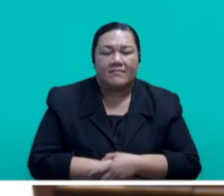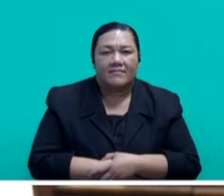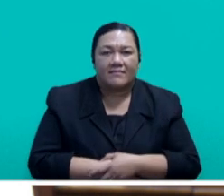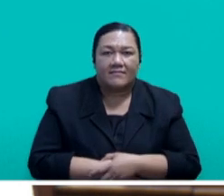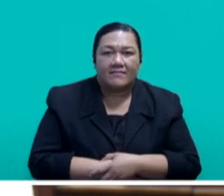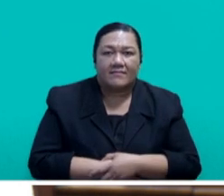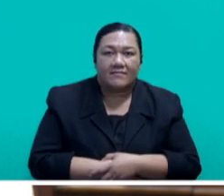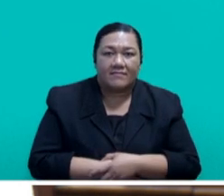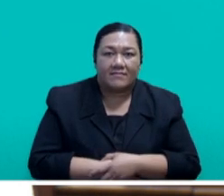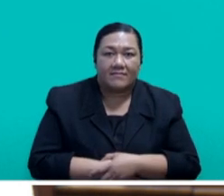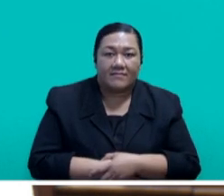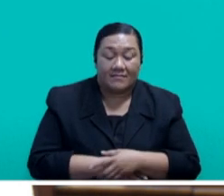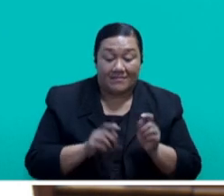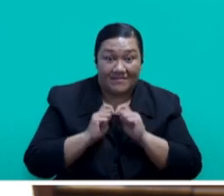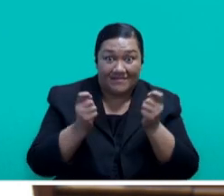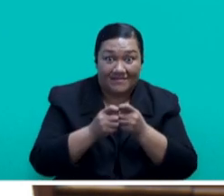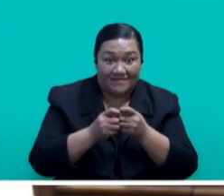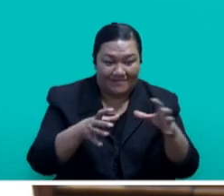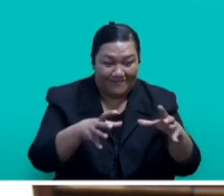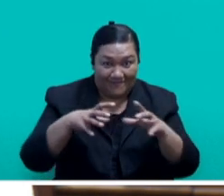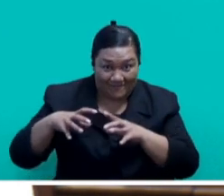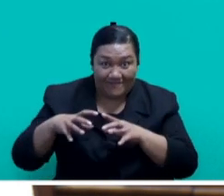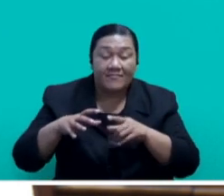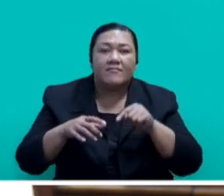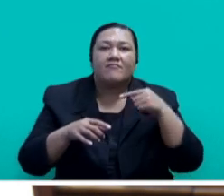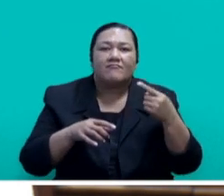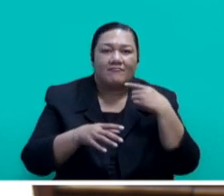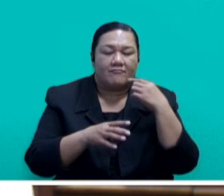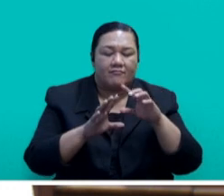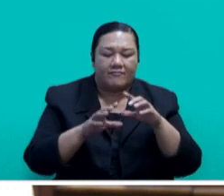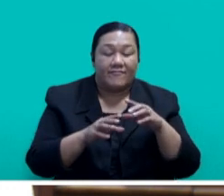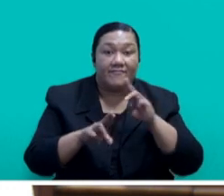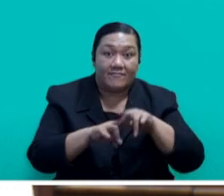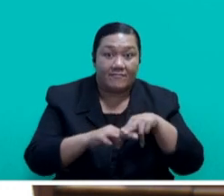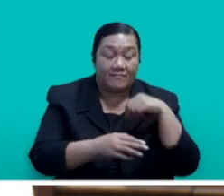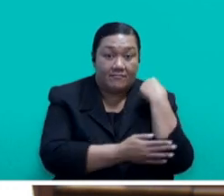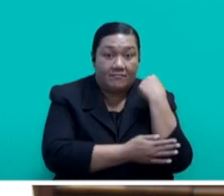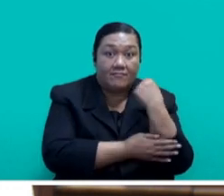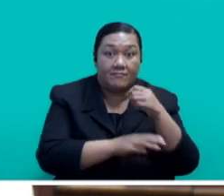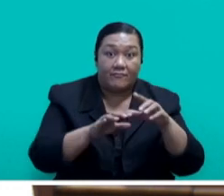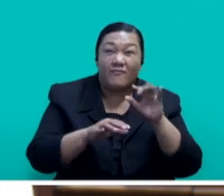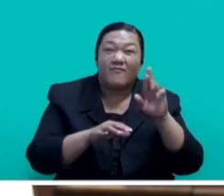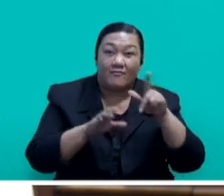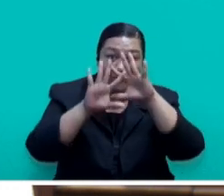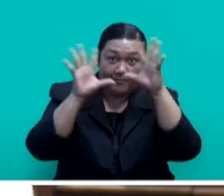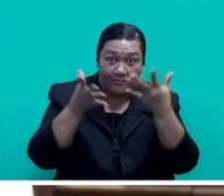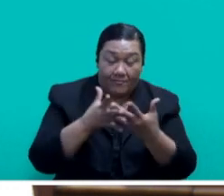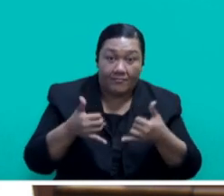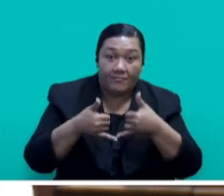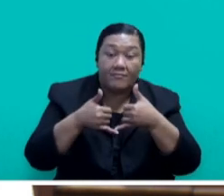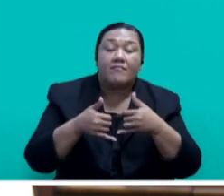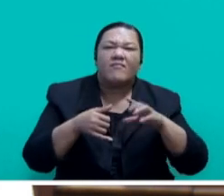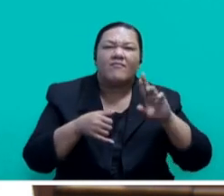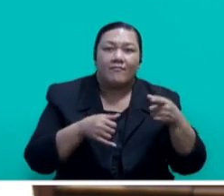squad, our Fiji Rugby World Cup squad that was training in Walangi